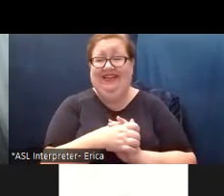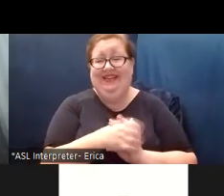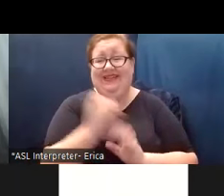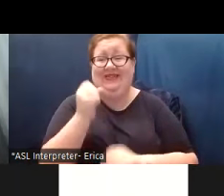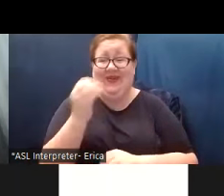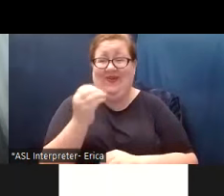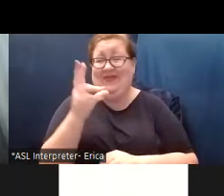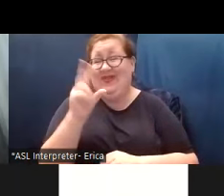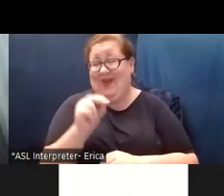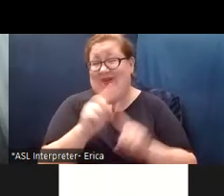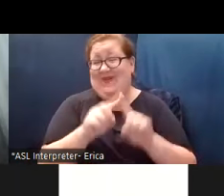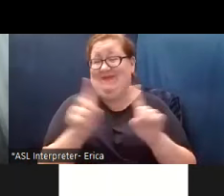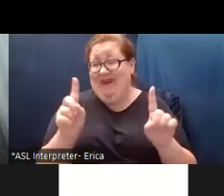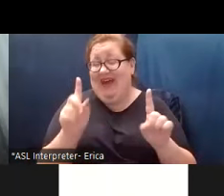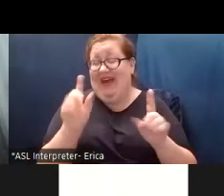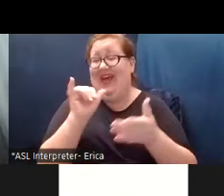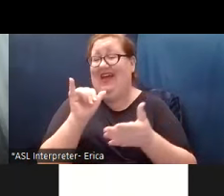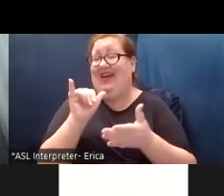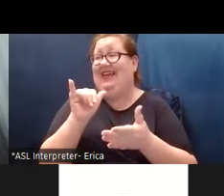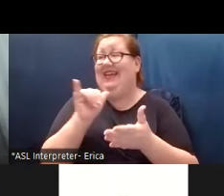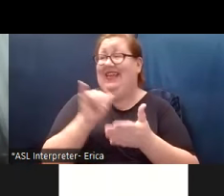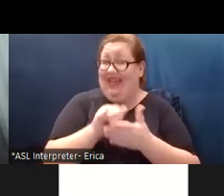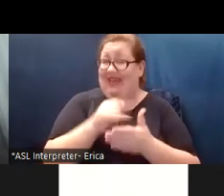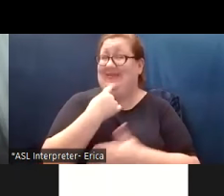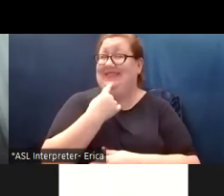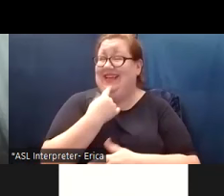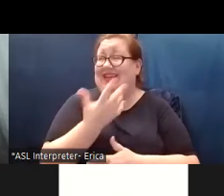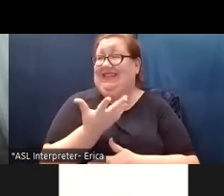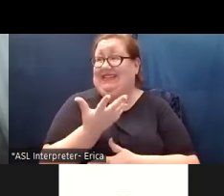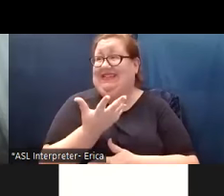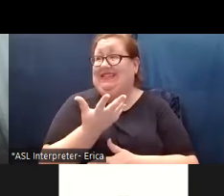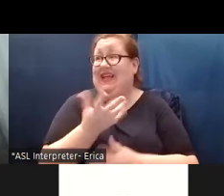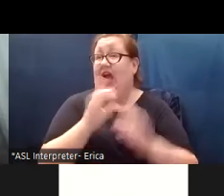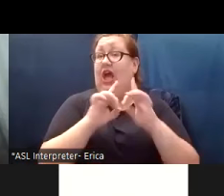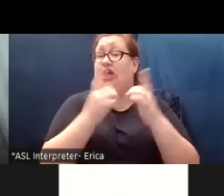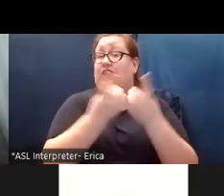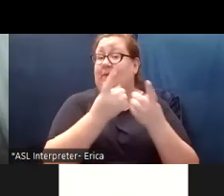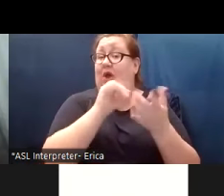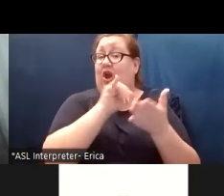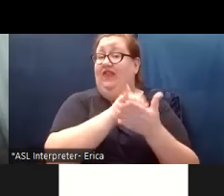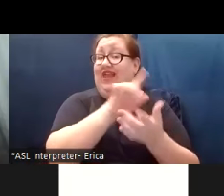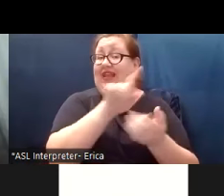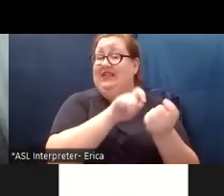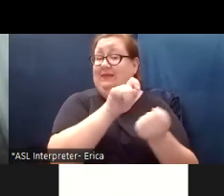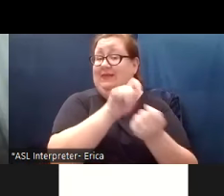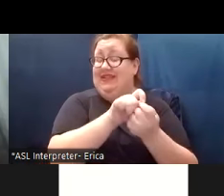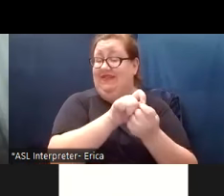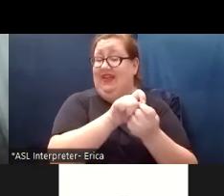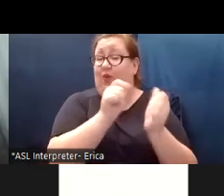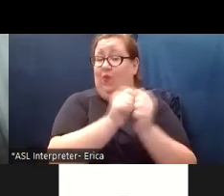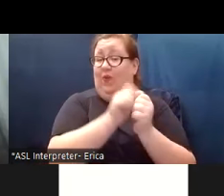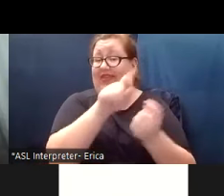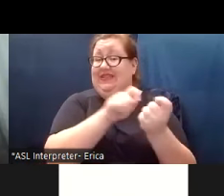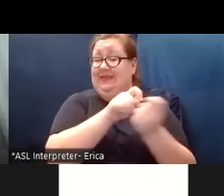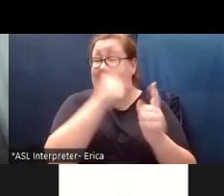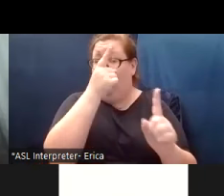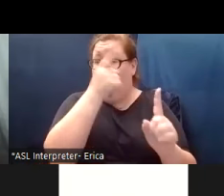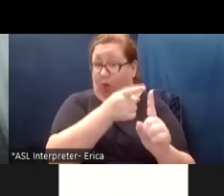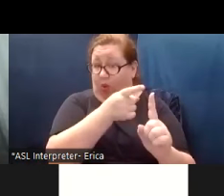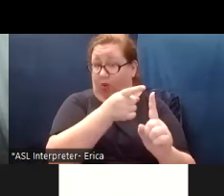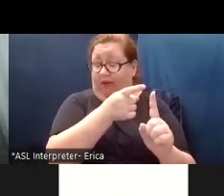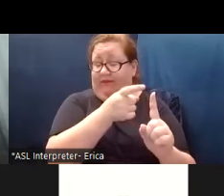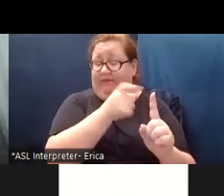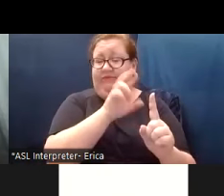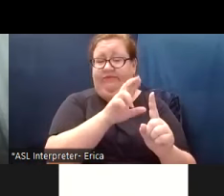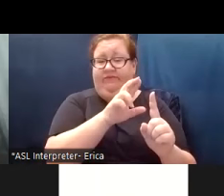So no, but that being said, a department that is specific with a specific goal, or